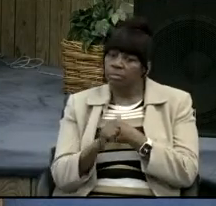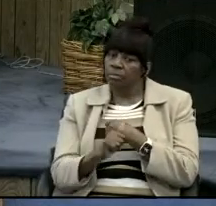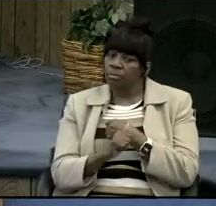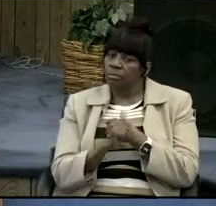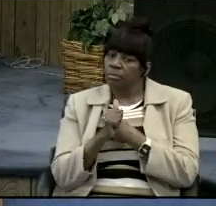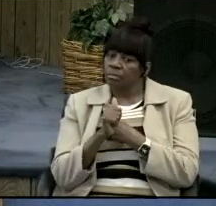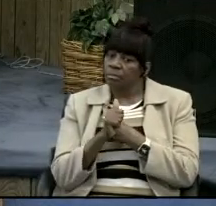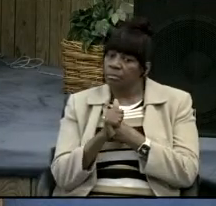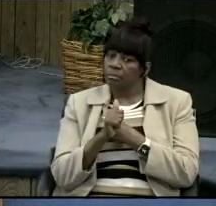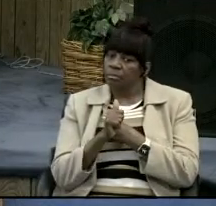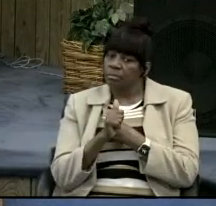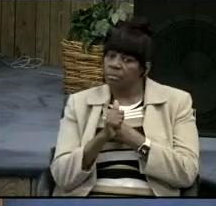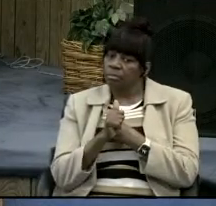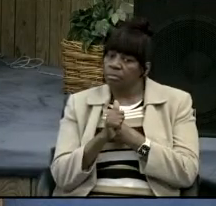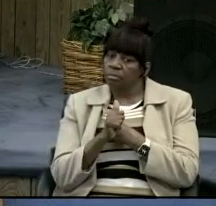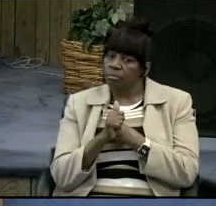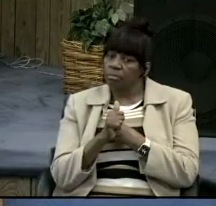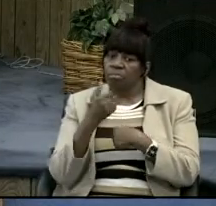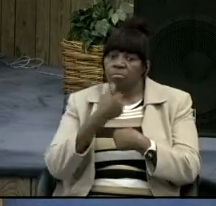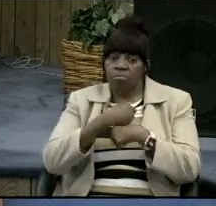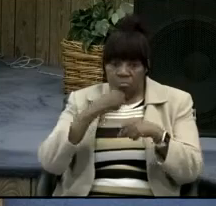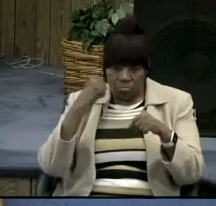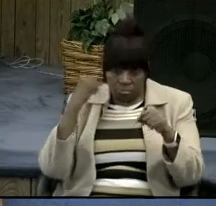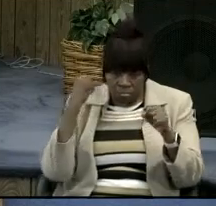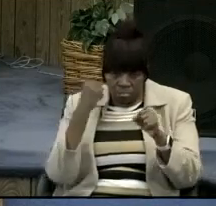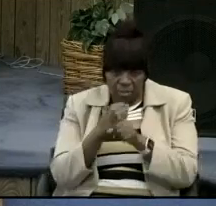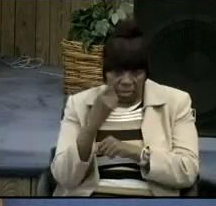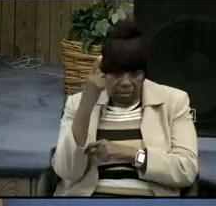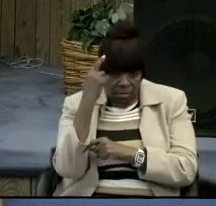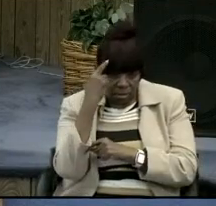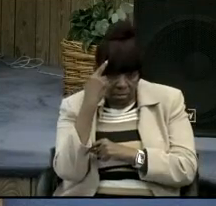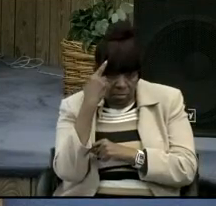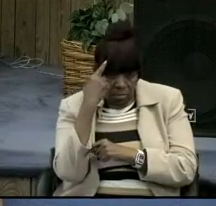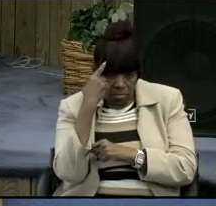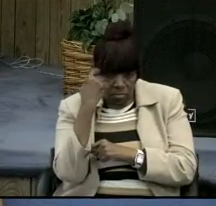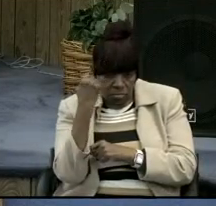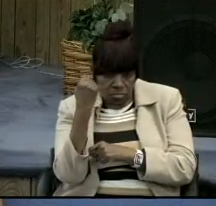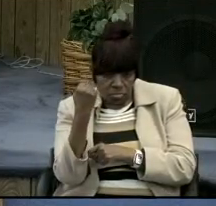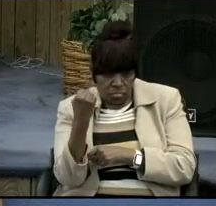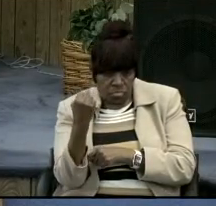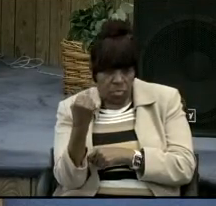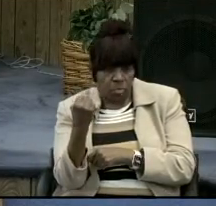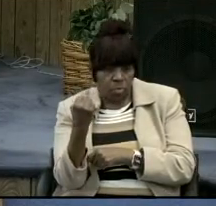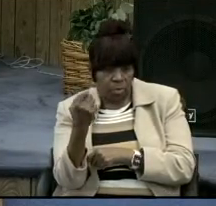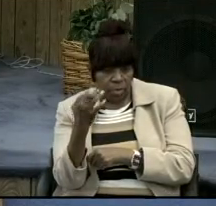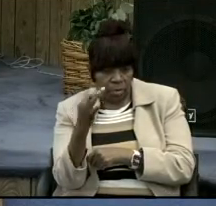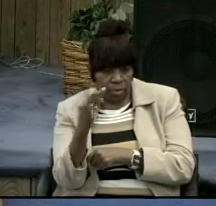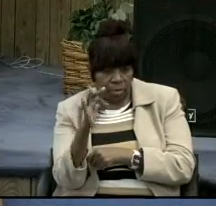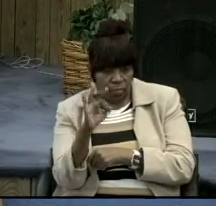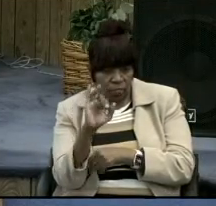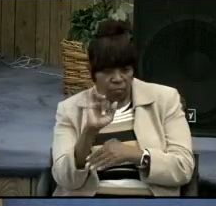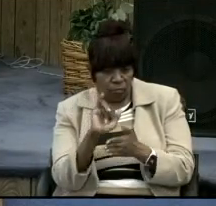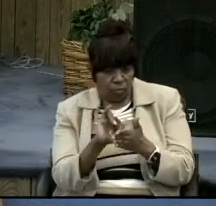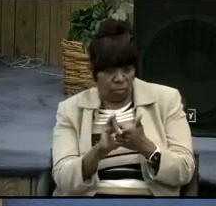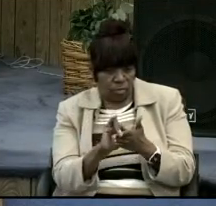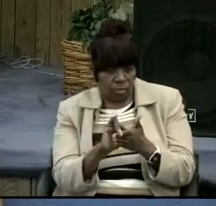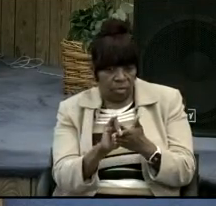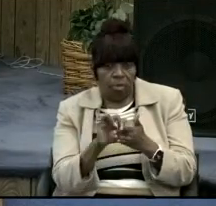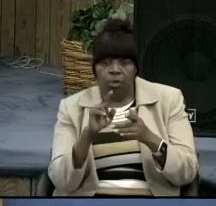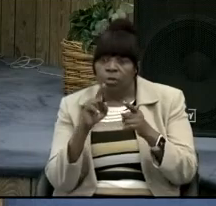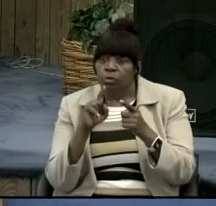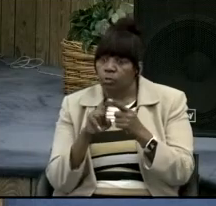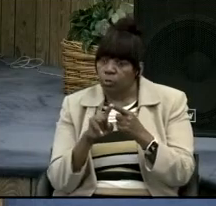Music enforces or reinforces the memory. For instance, if I put it to a